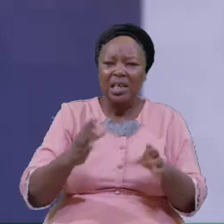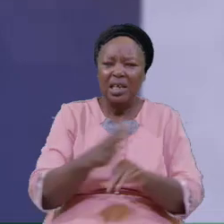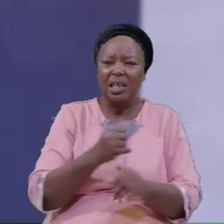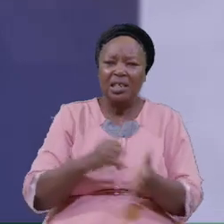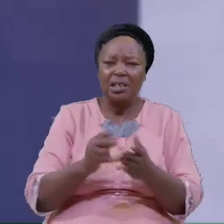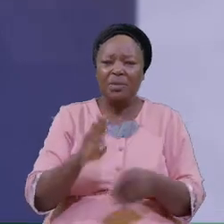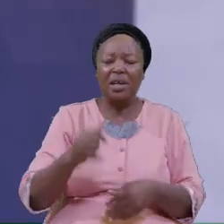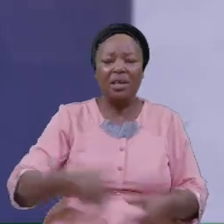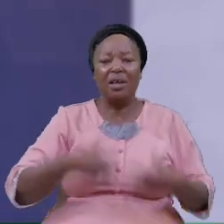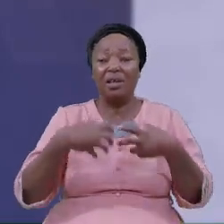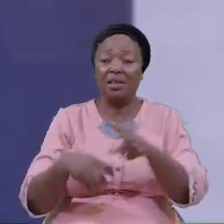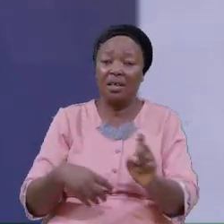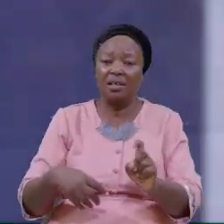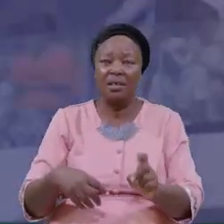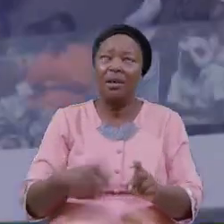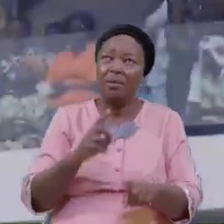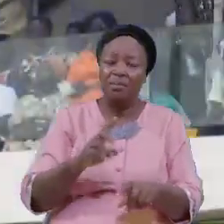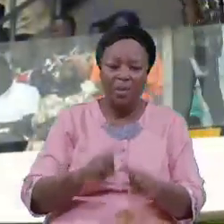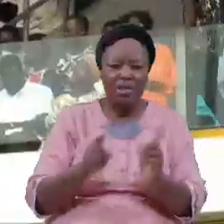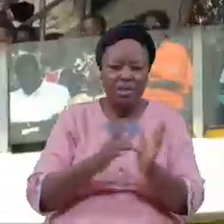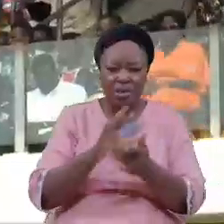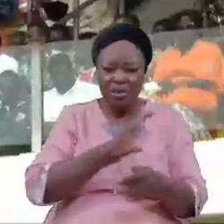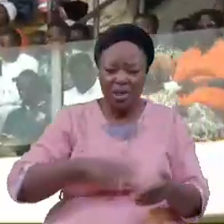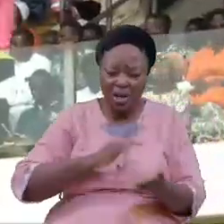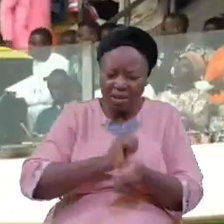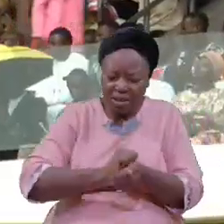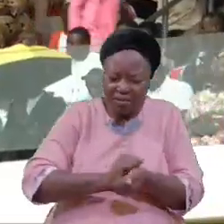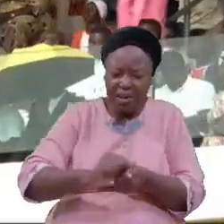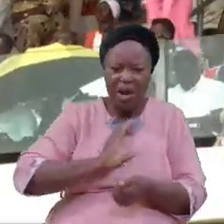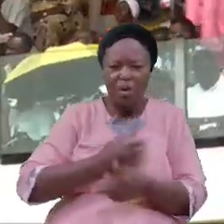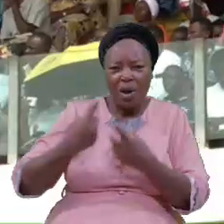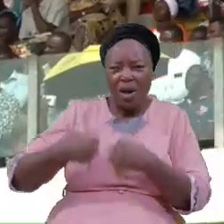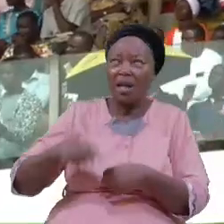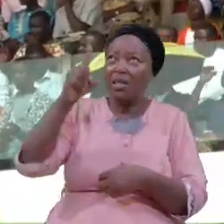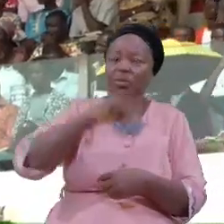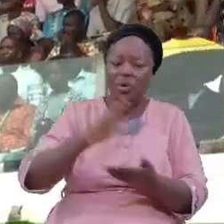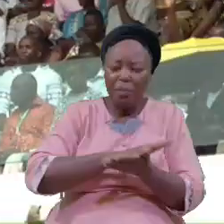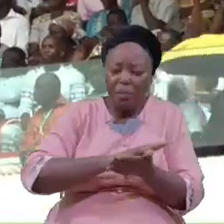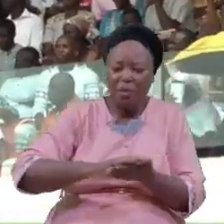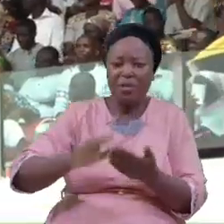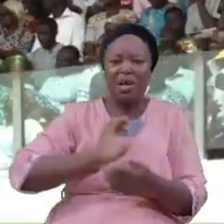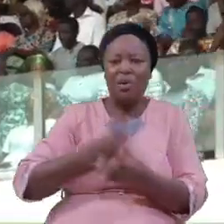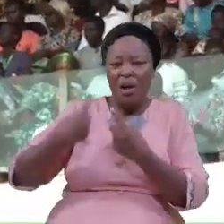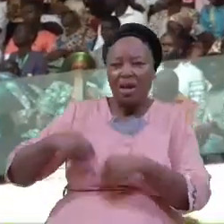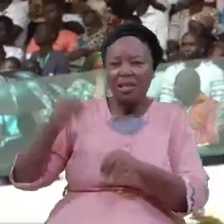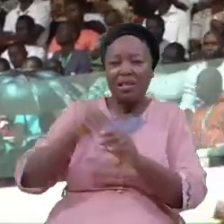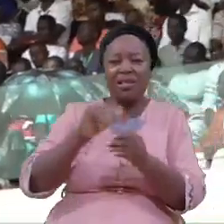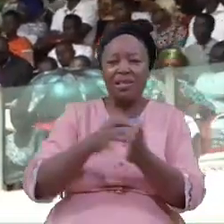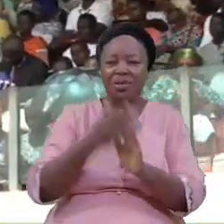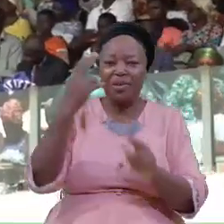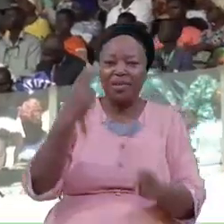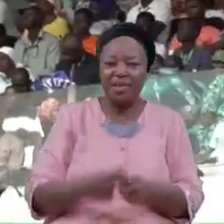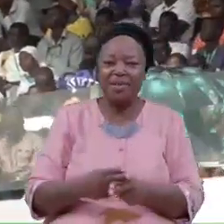He purges our hearts. He will purge every one of us in Jesus' name. In